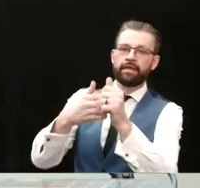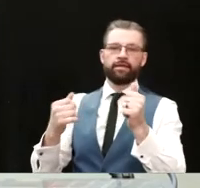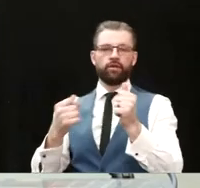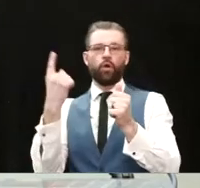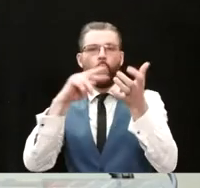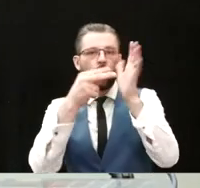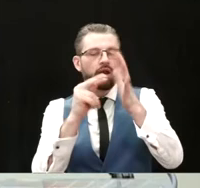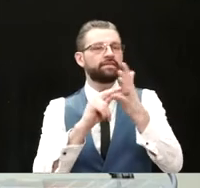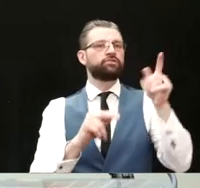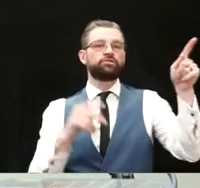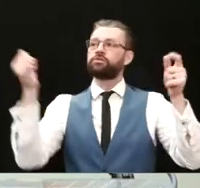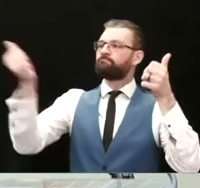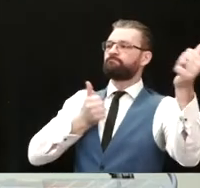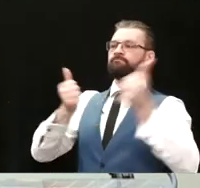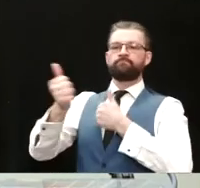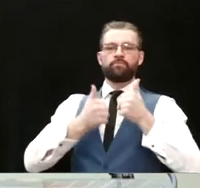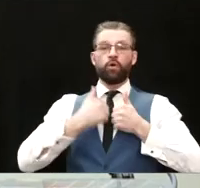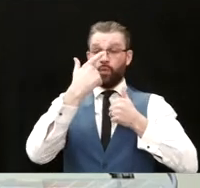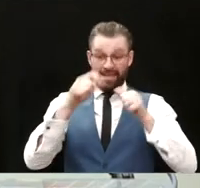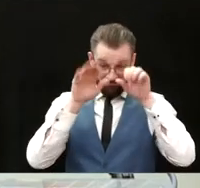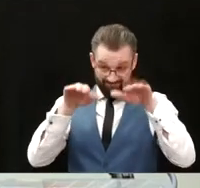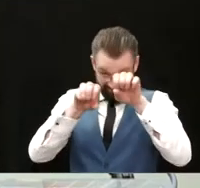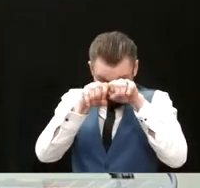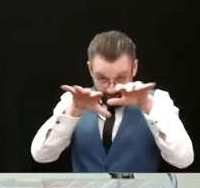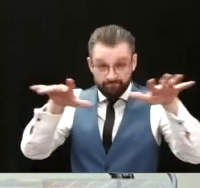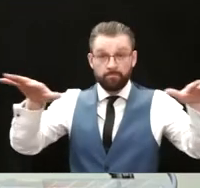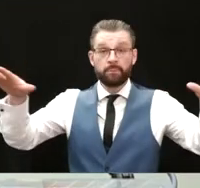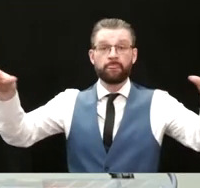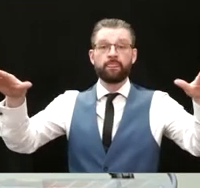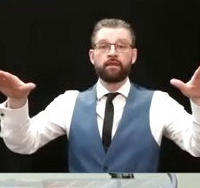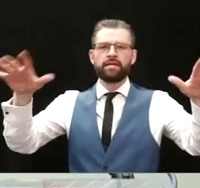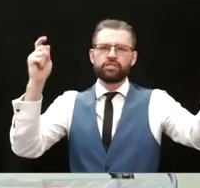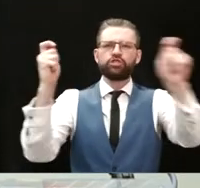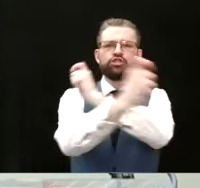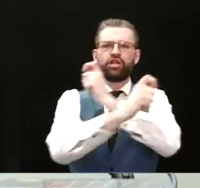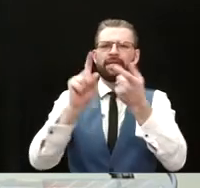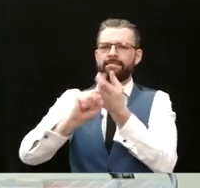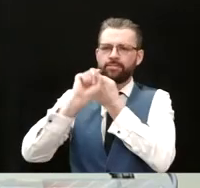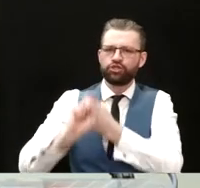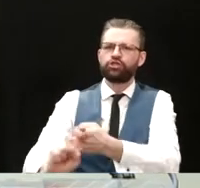organizations so that we can reach a broader audience and bring about lasting change,